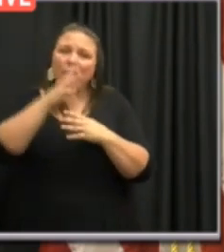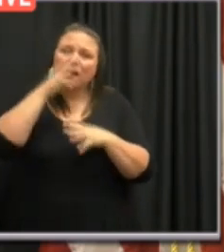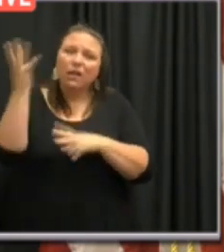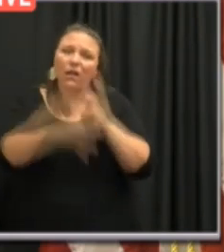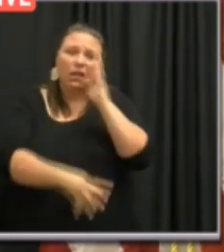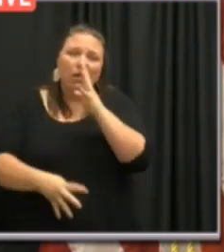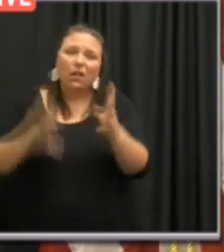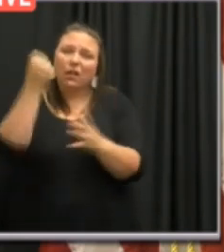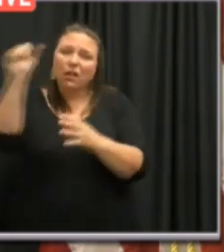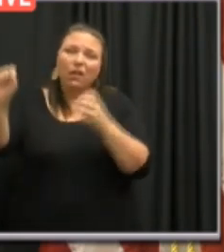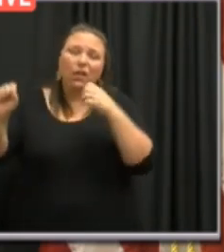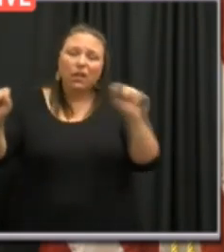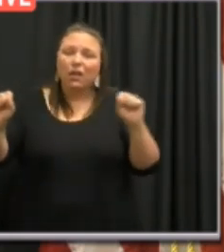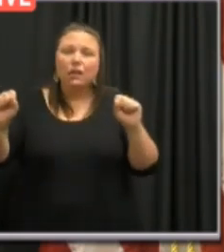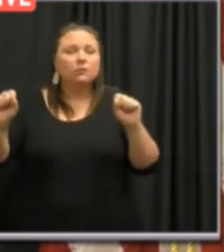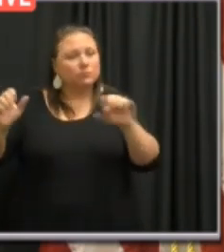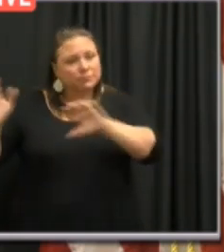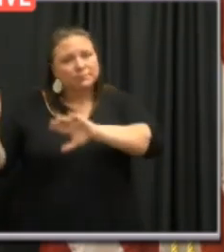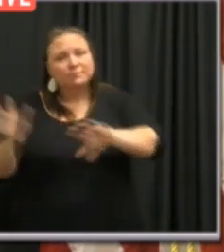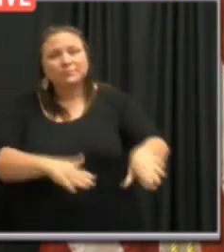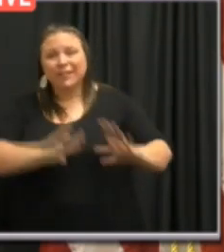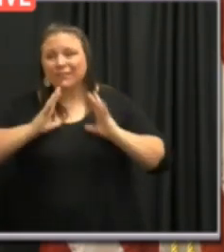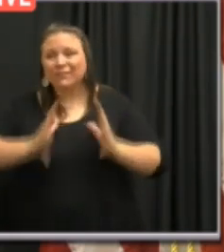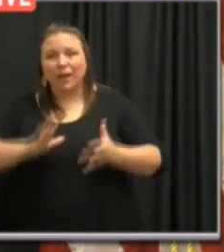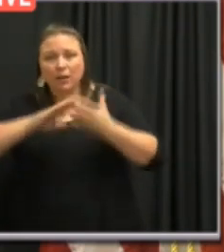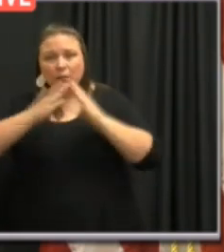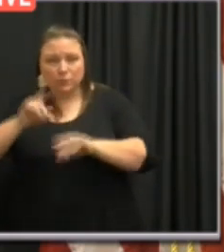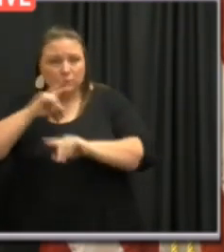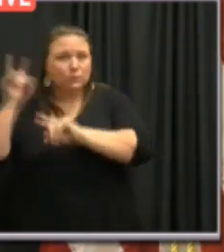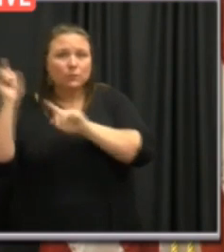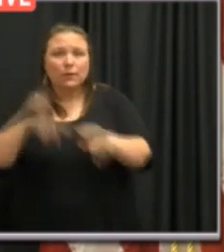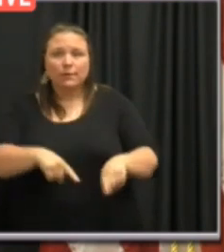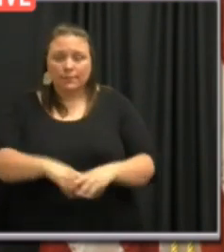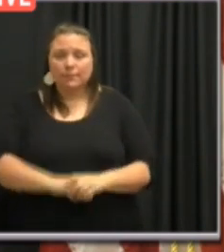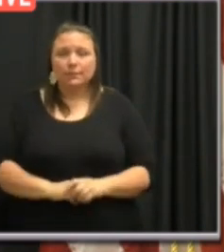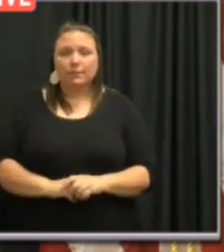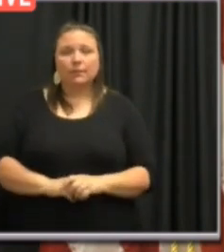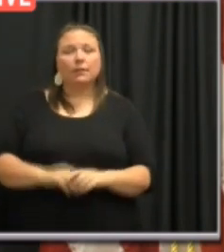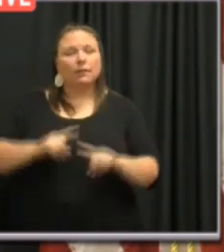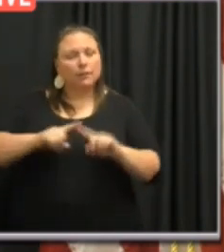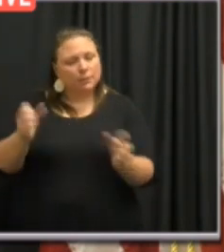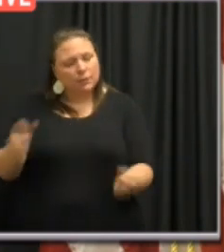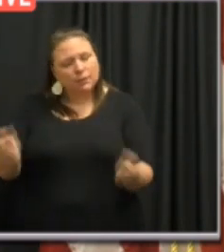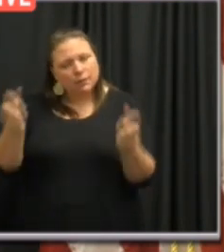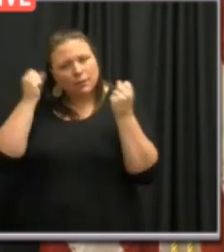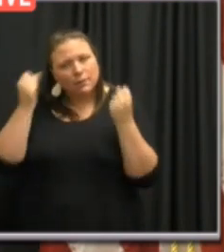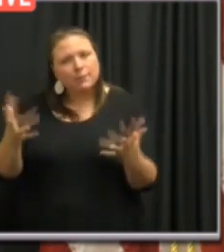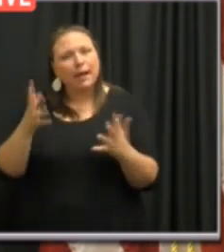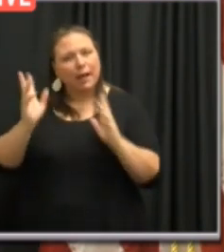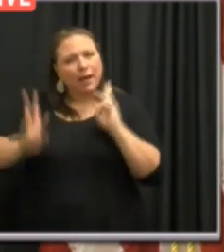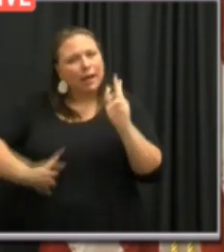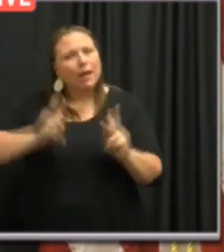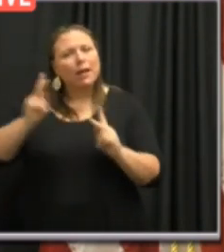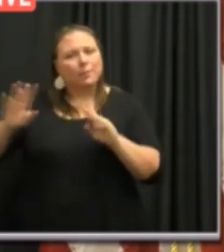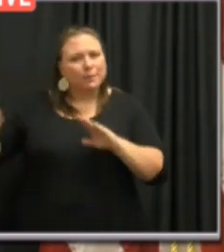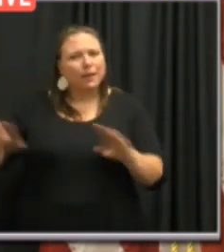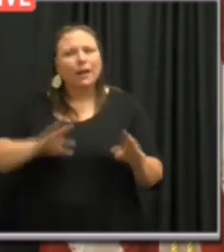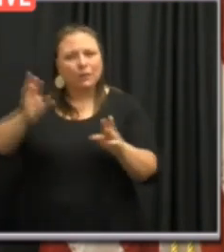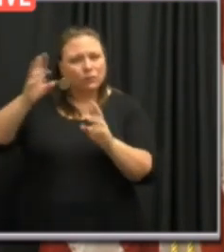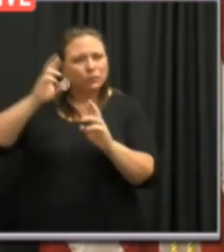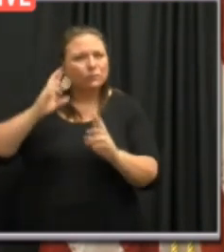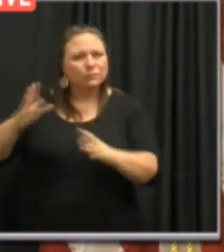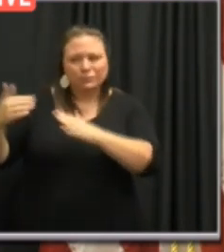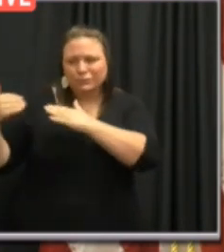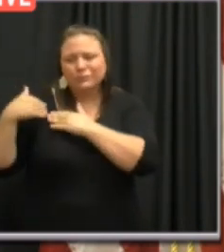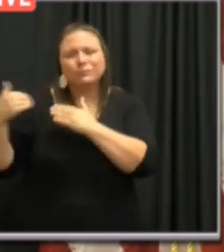our whole community, then the whole community has to respond. But so many people are behaving responsibly. So